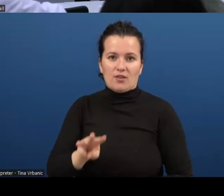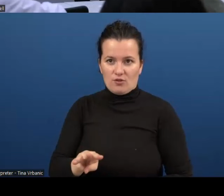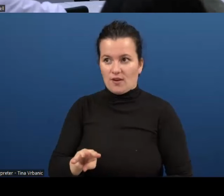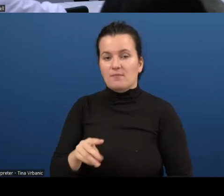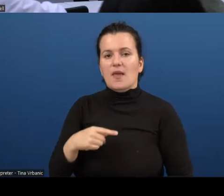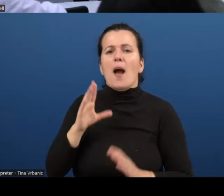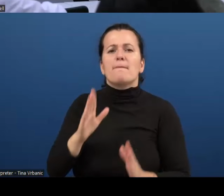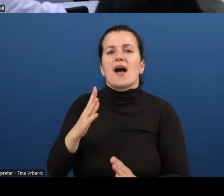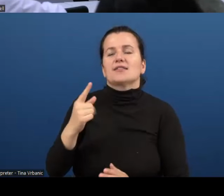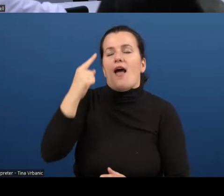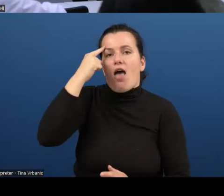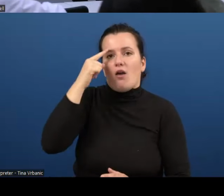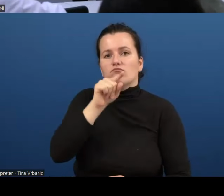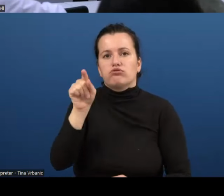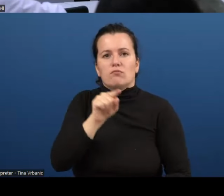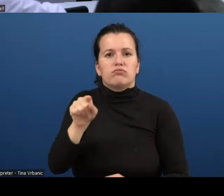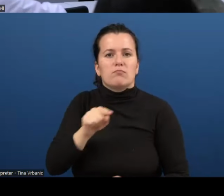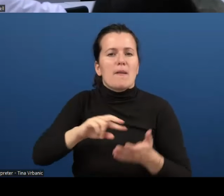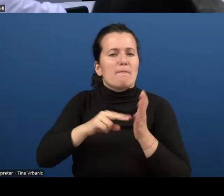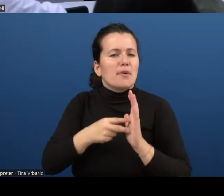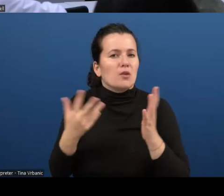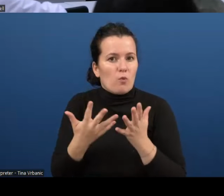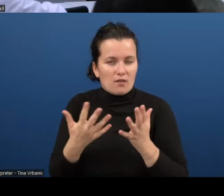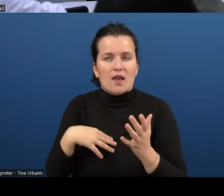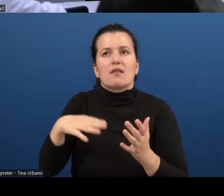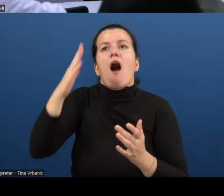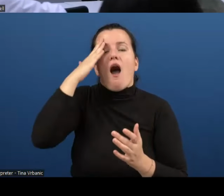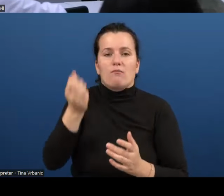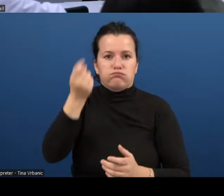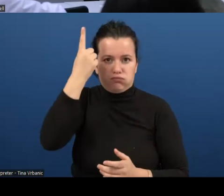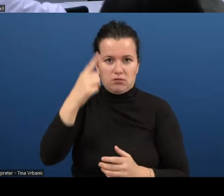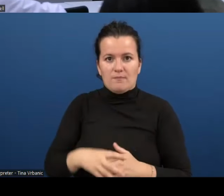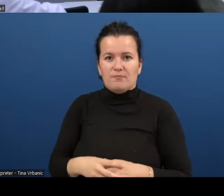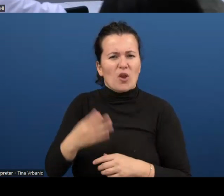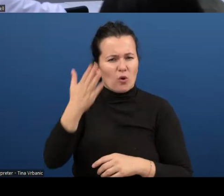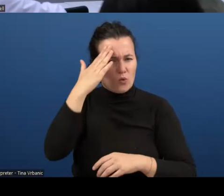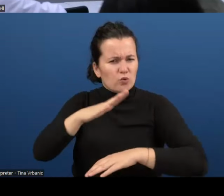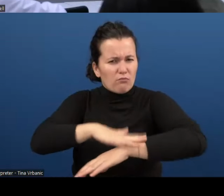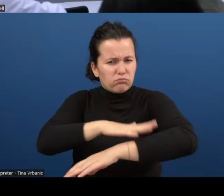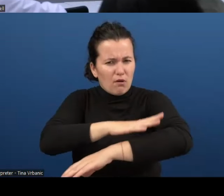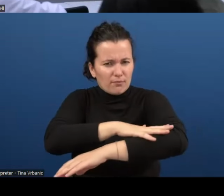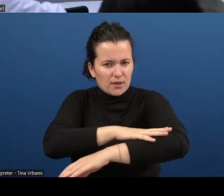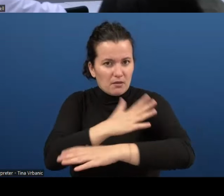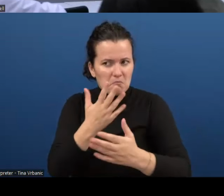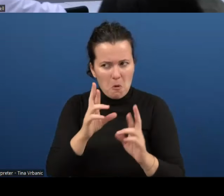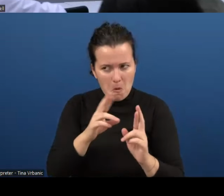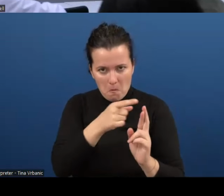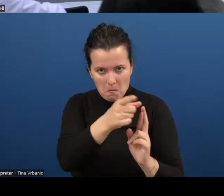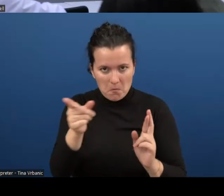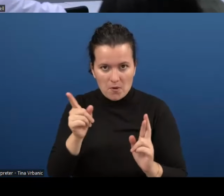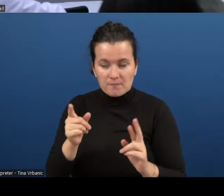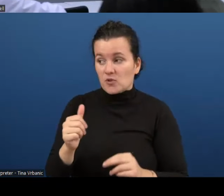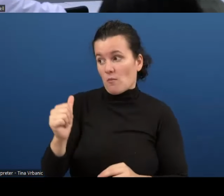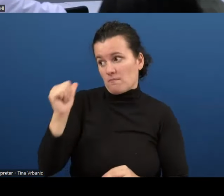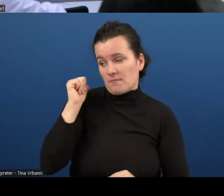social haptic communication, I hope that most of you are familiar with that. you can create patterns on the back